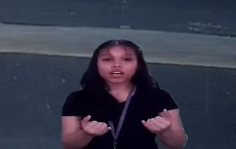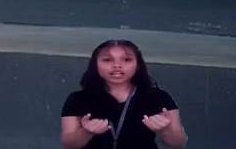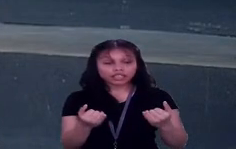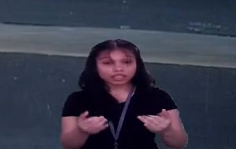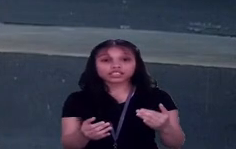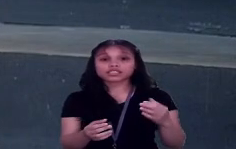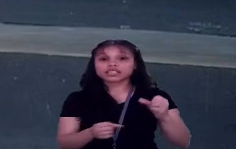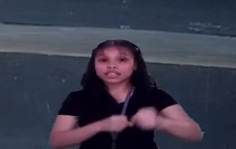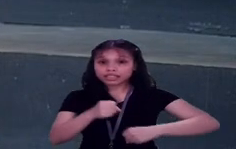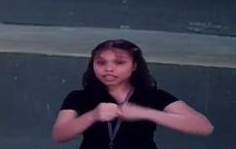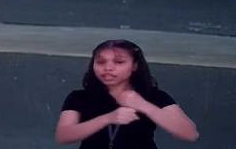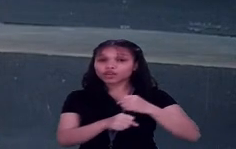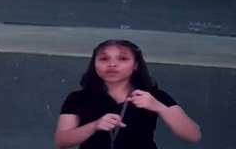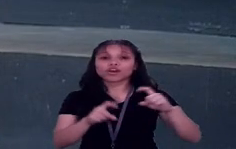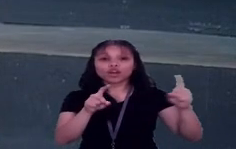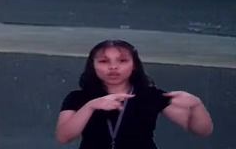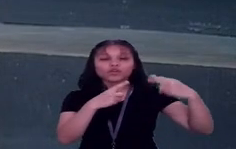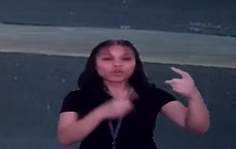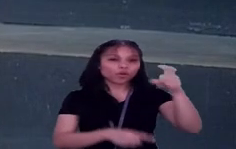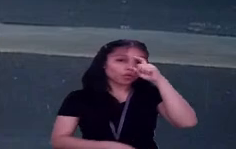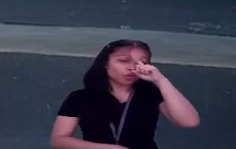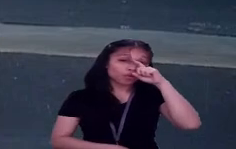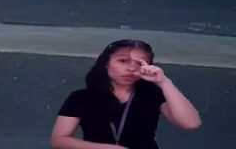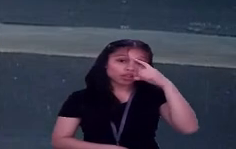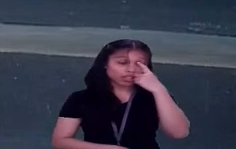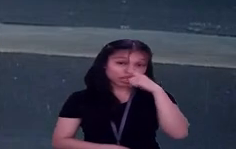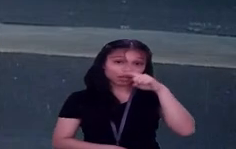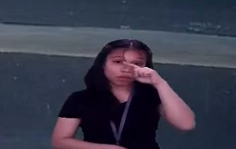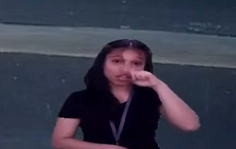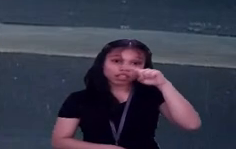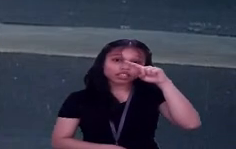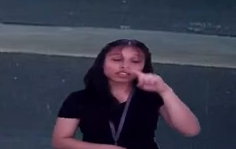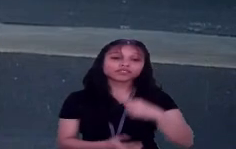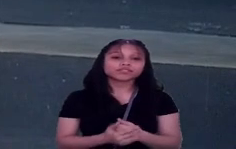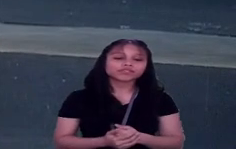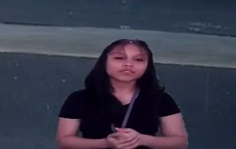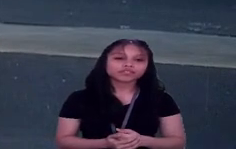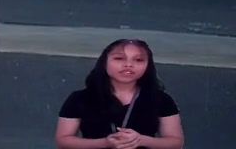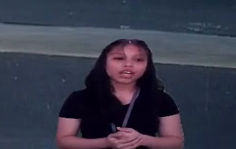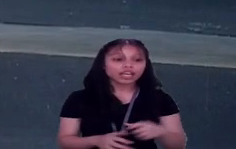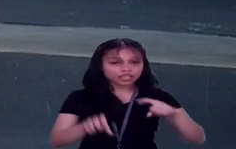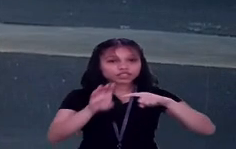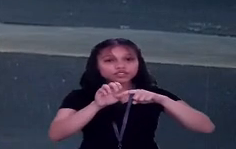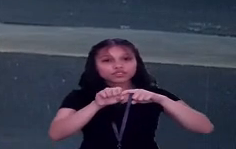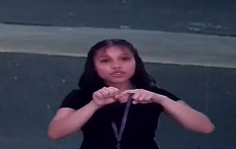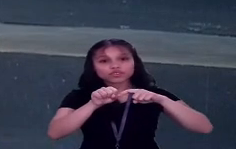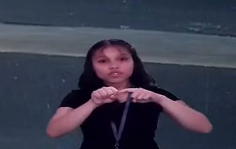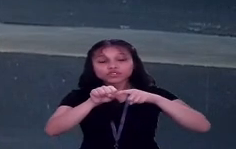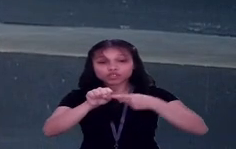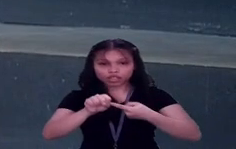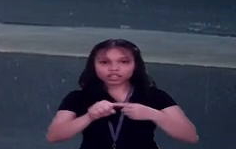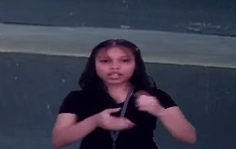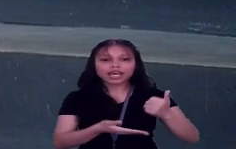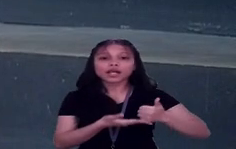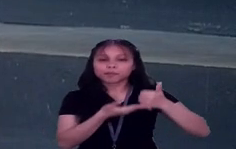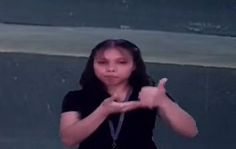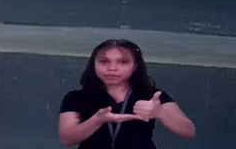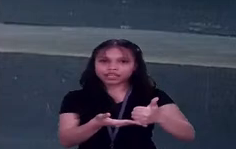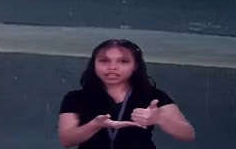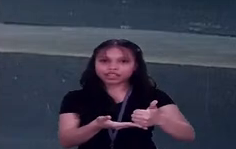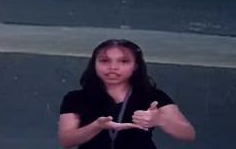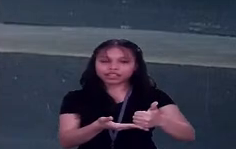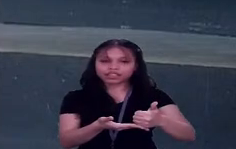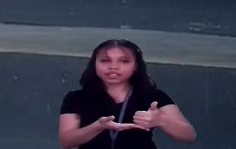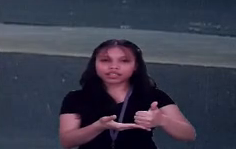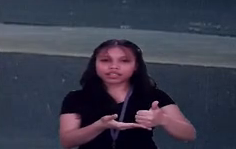year, I will be in Taiwan and will start helping Pastor Dave Green there